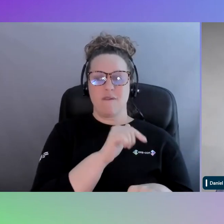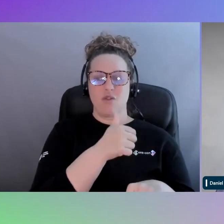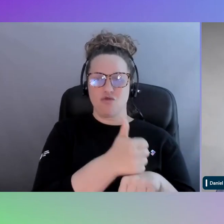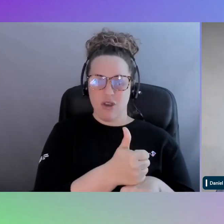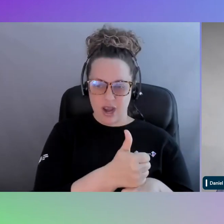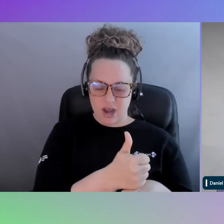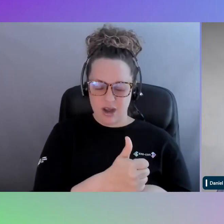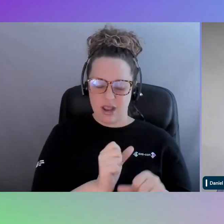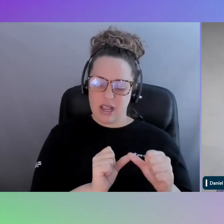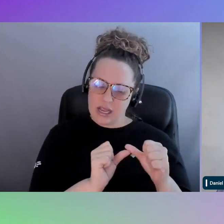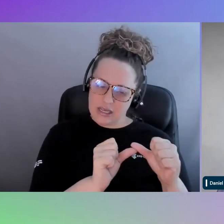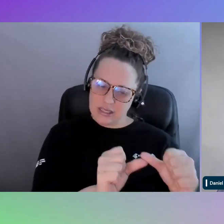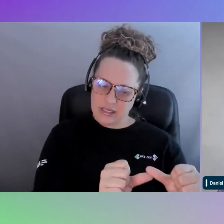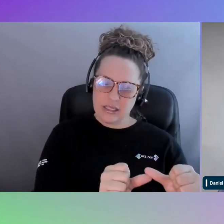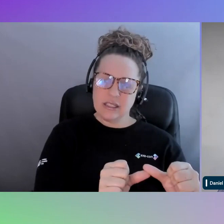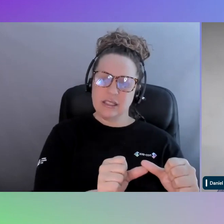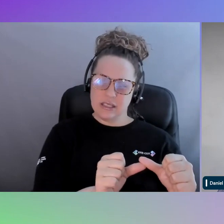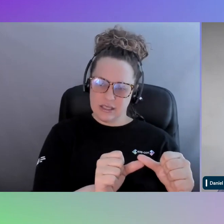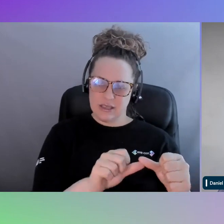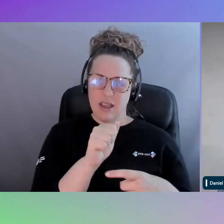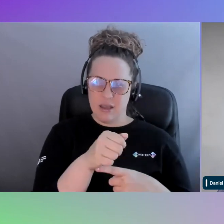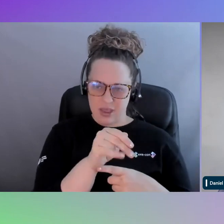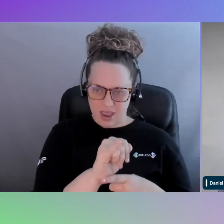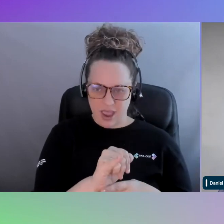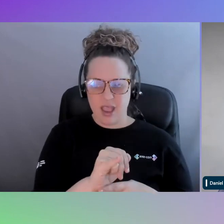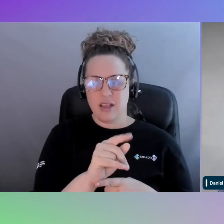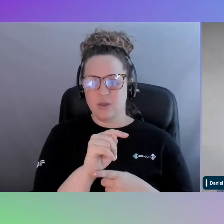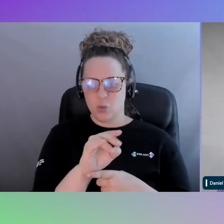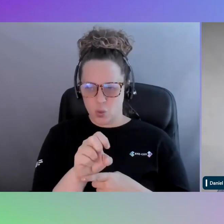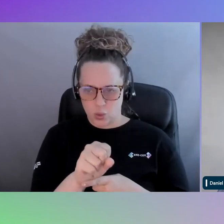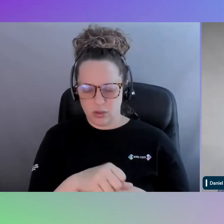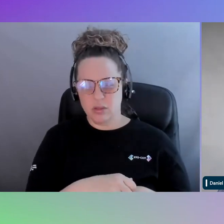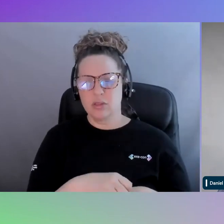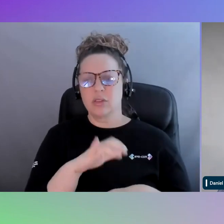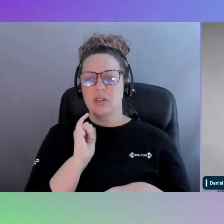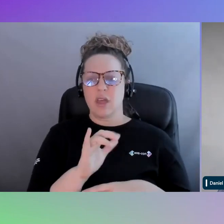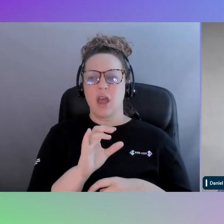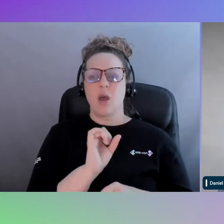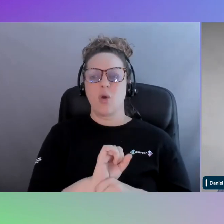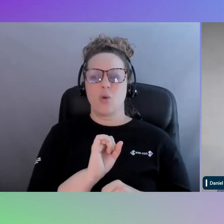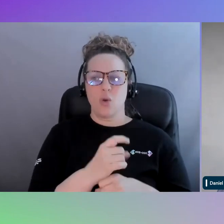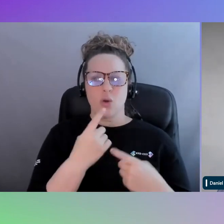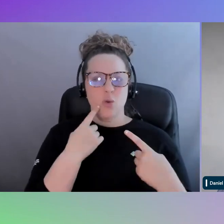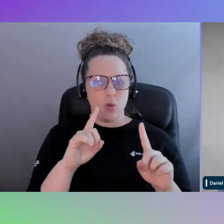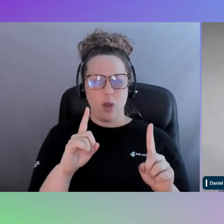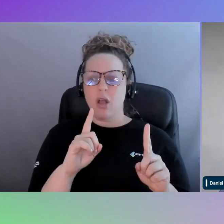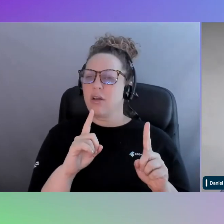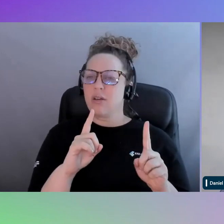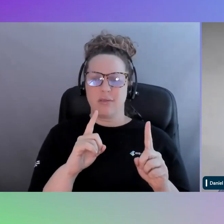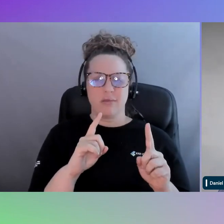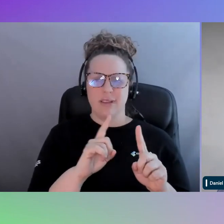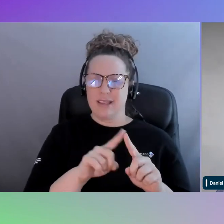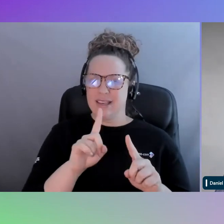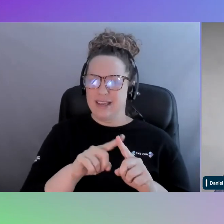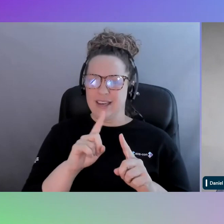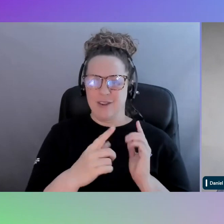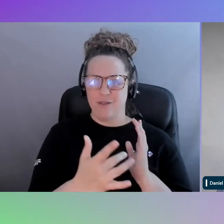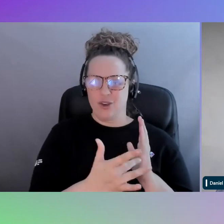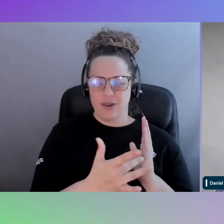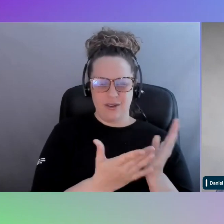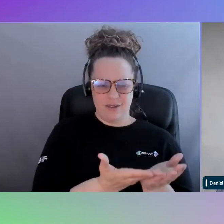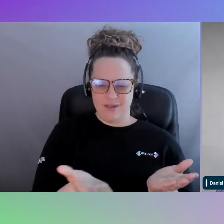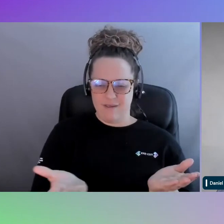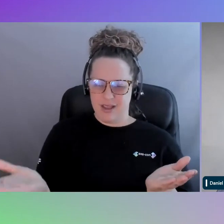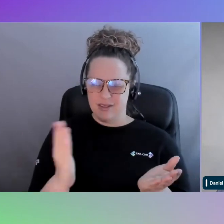very consistent set of APIs and tools that work well across devices. So now, for example, if you